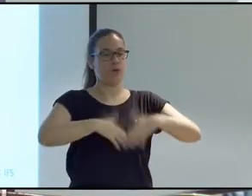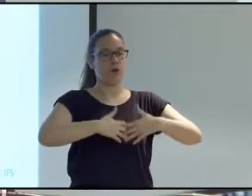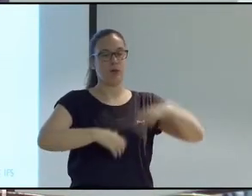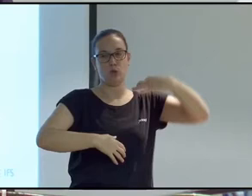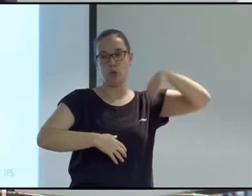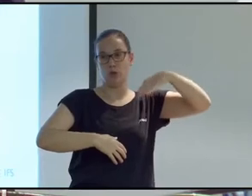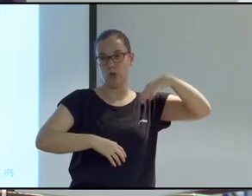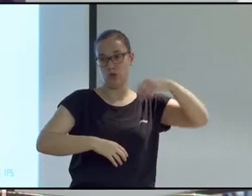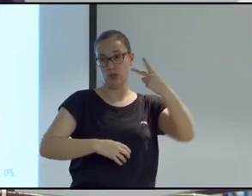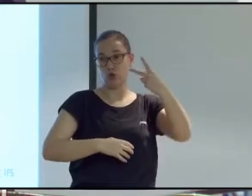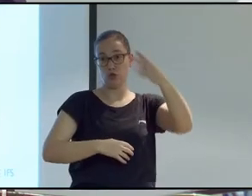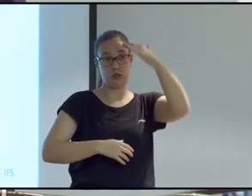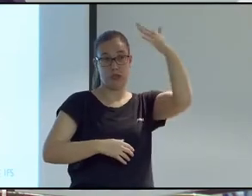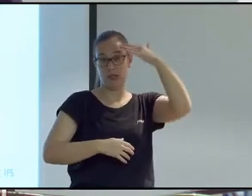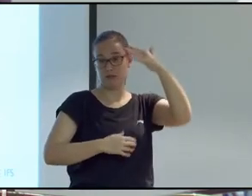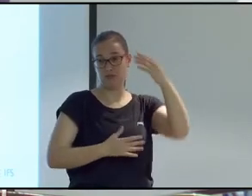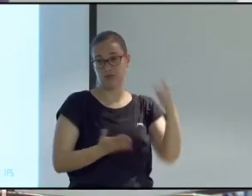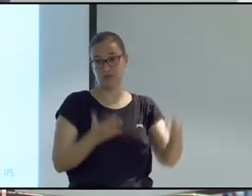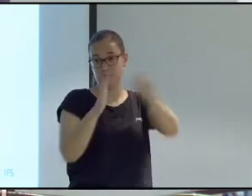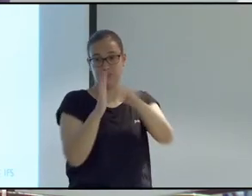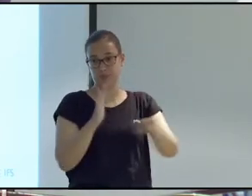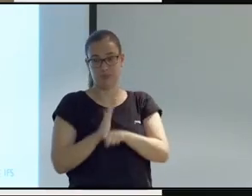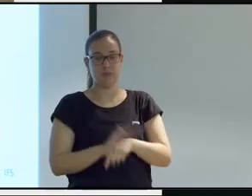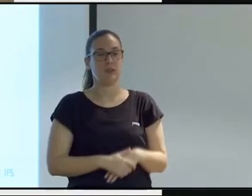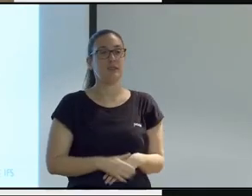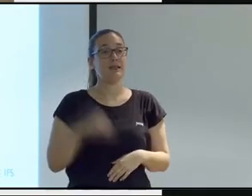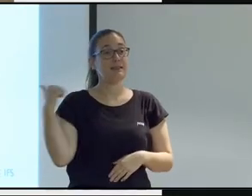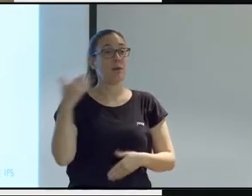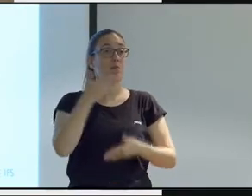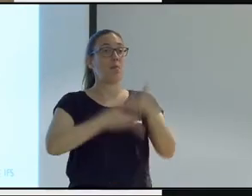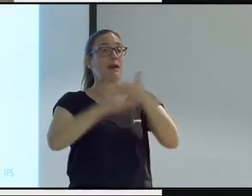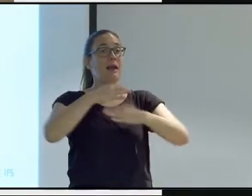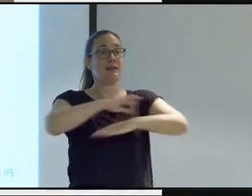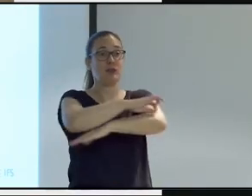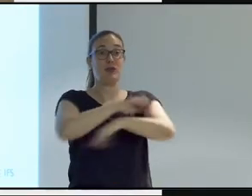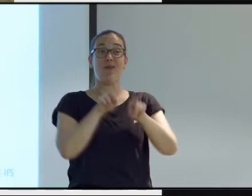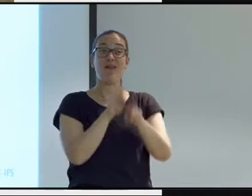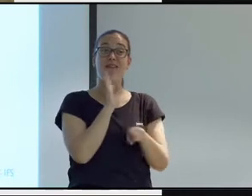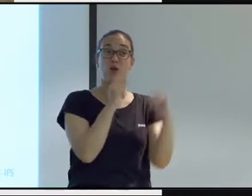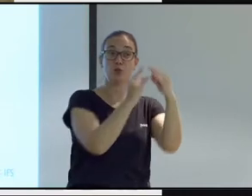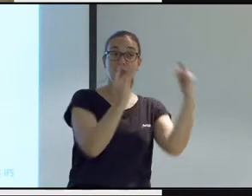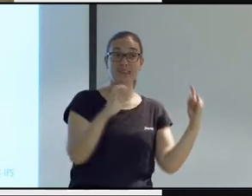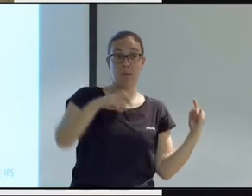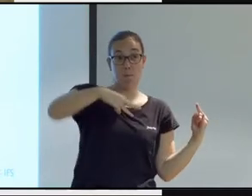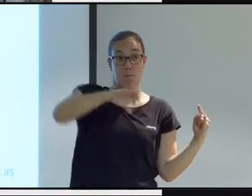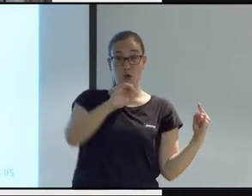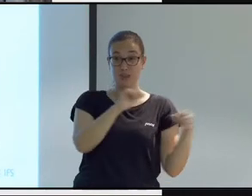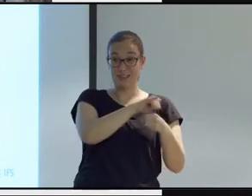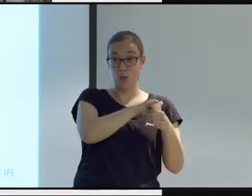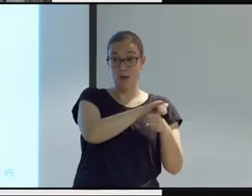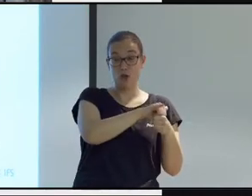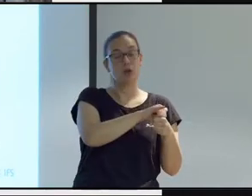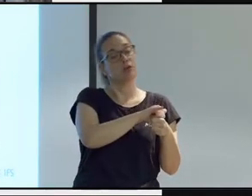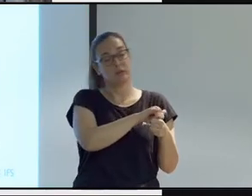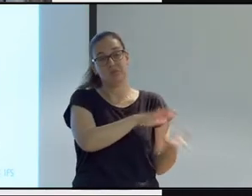about capacities and disabilities. This is an architectural barrier, as the Moses bridges,